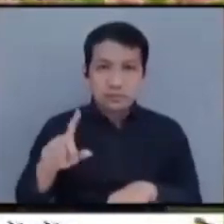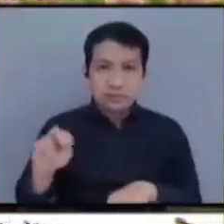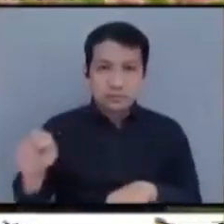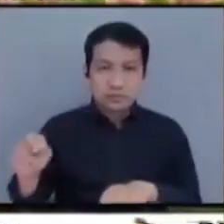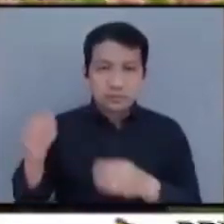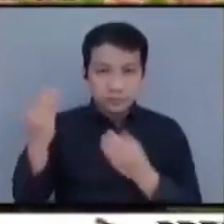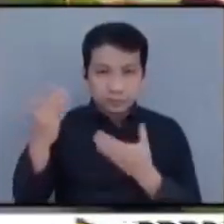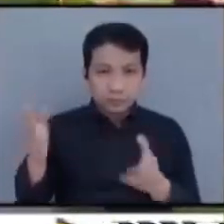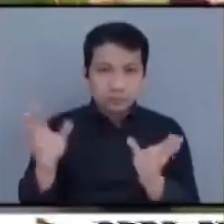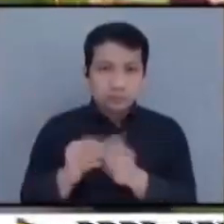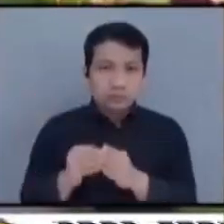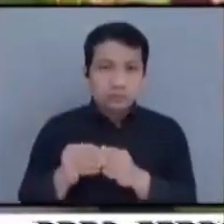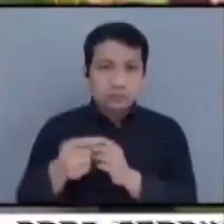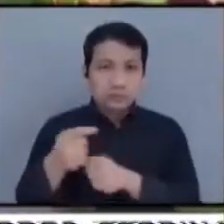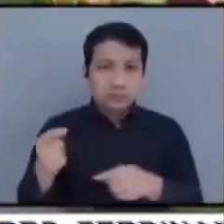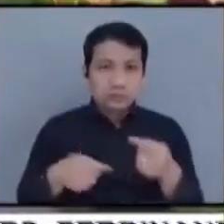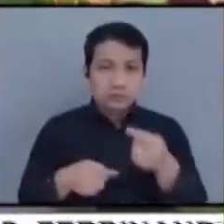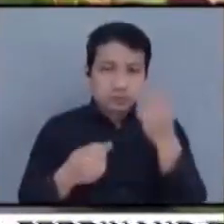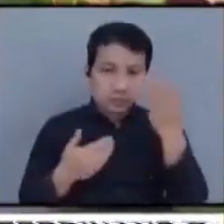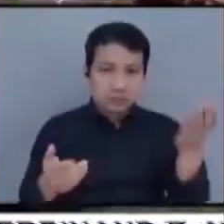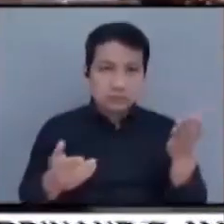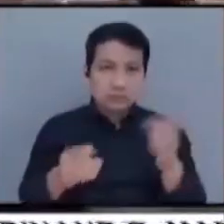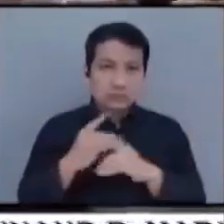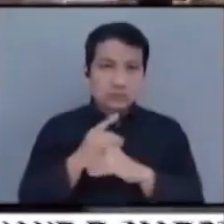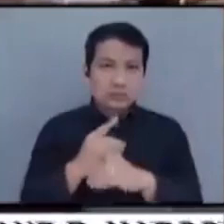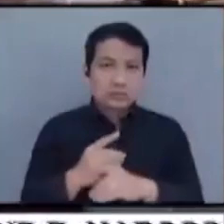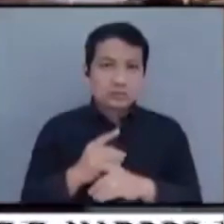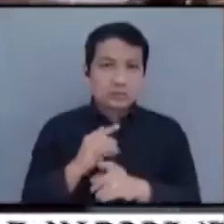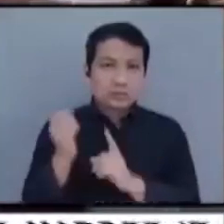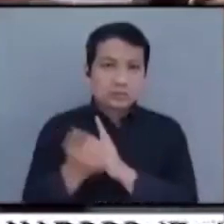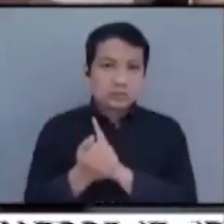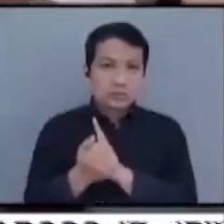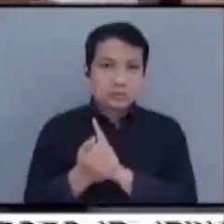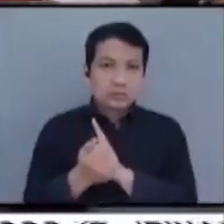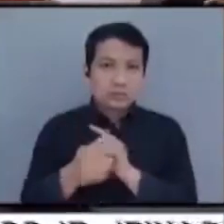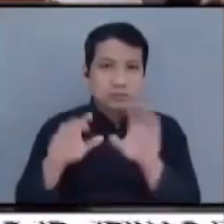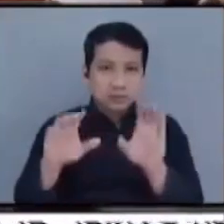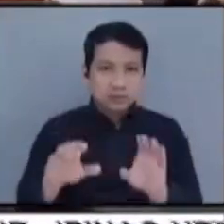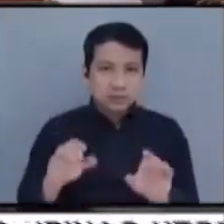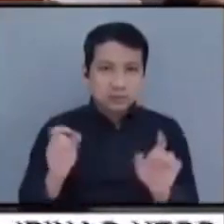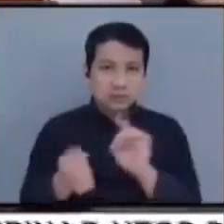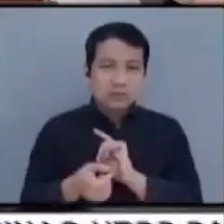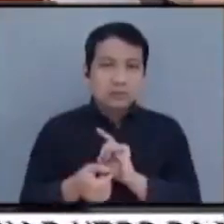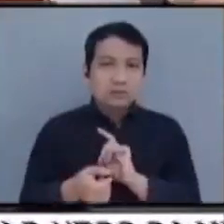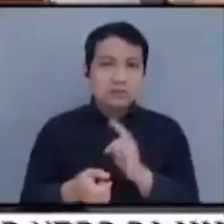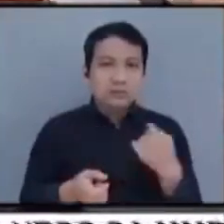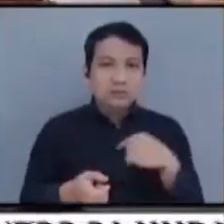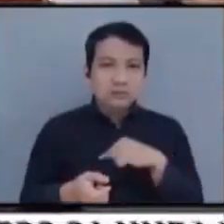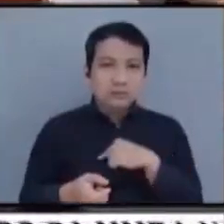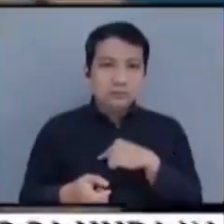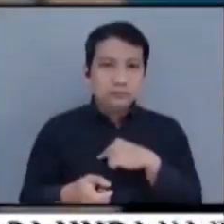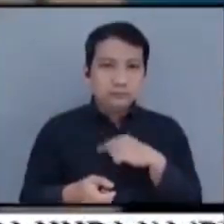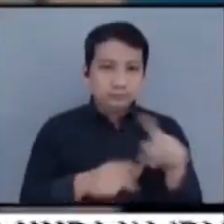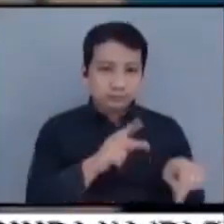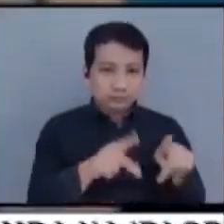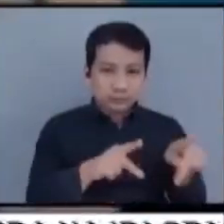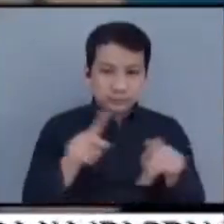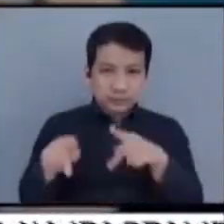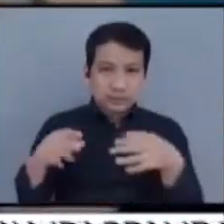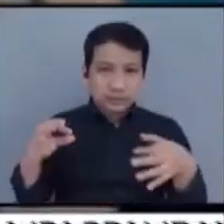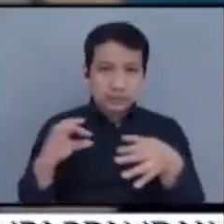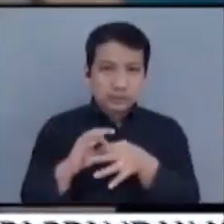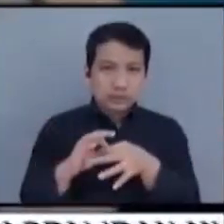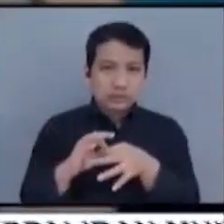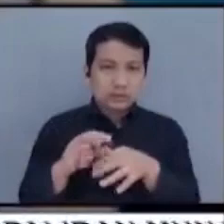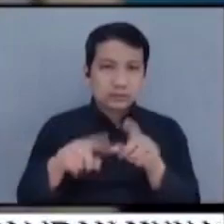trade, investment, defense, environment, climate change, maritime security, people-to-people linkages at iba pa. On the